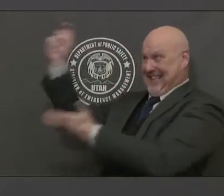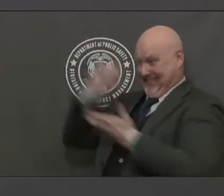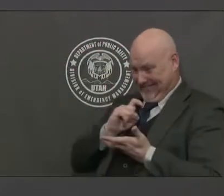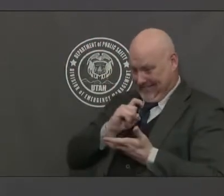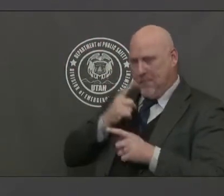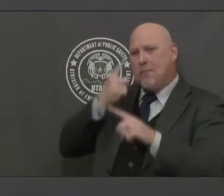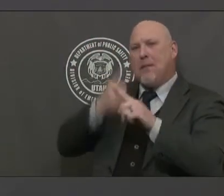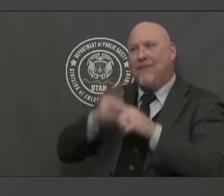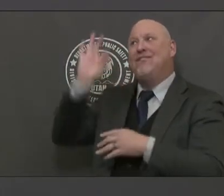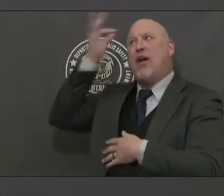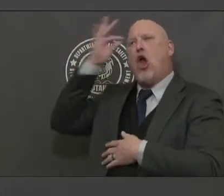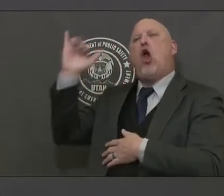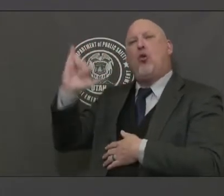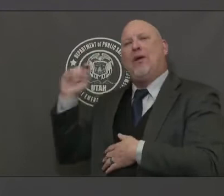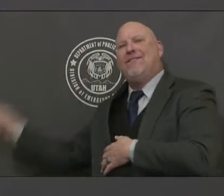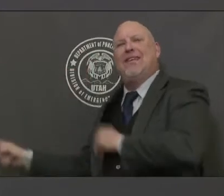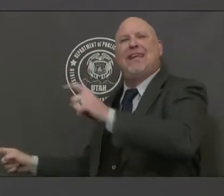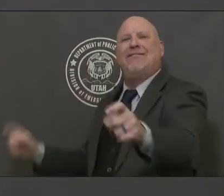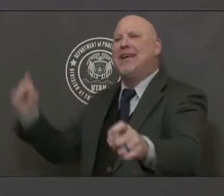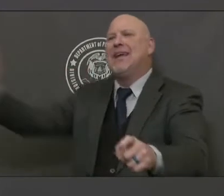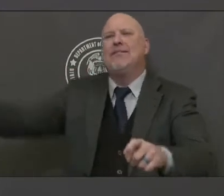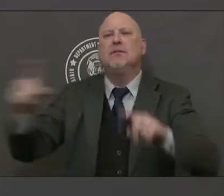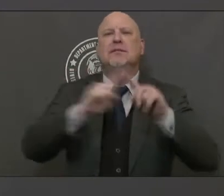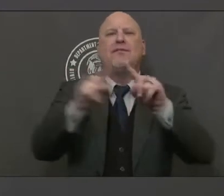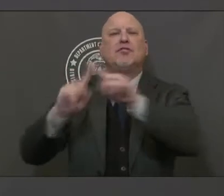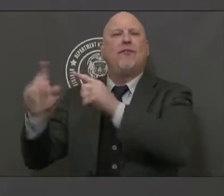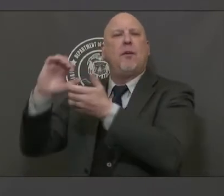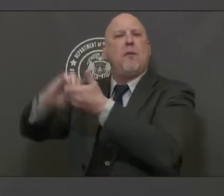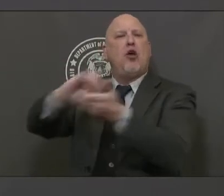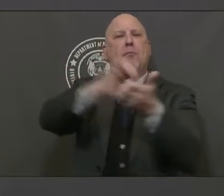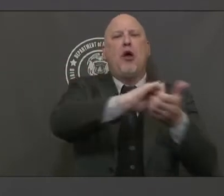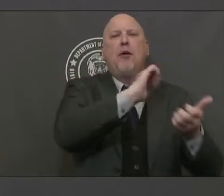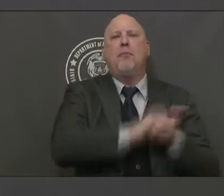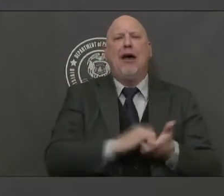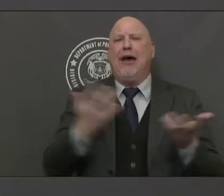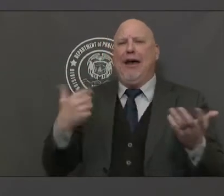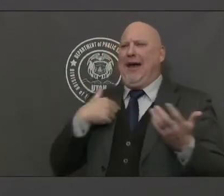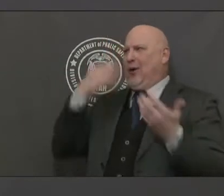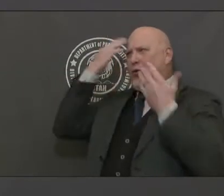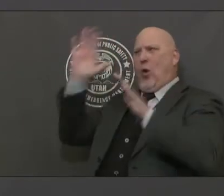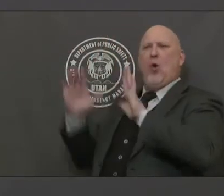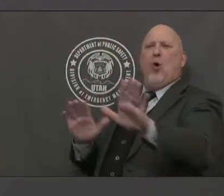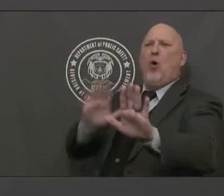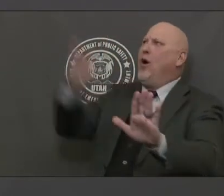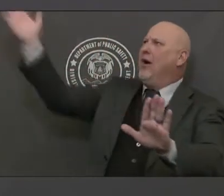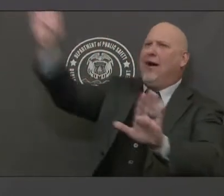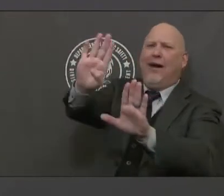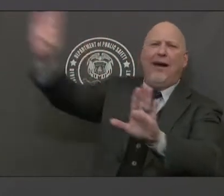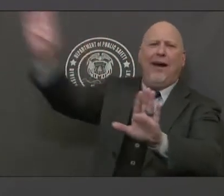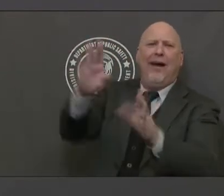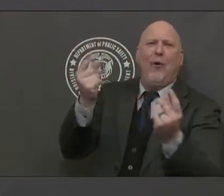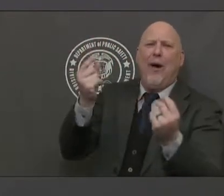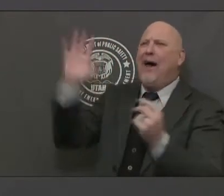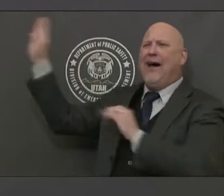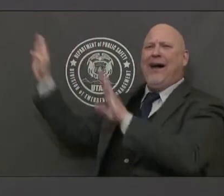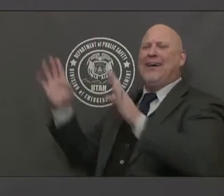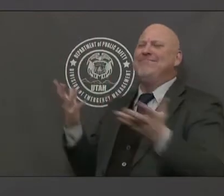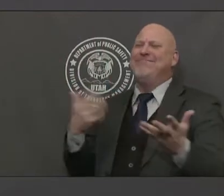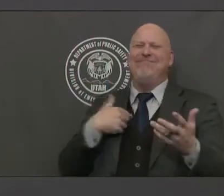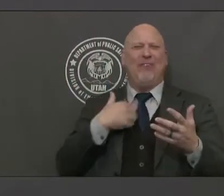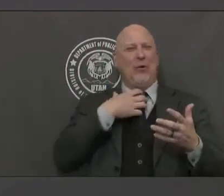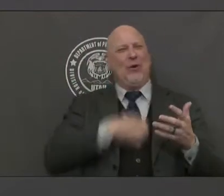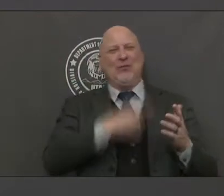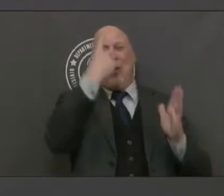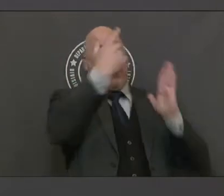embrace speed over trying to link all of these together, which would have slowed things down. So you may have to click on multiple links to find